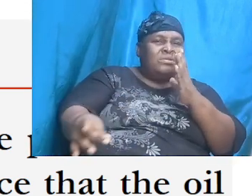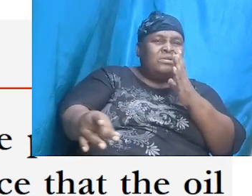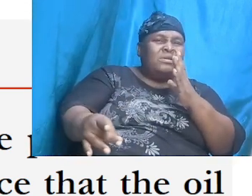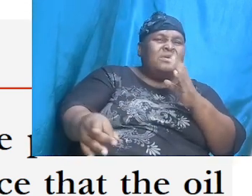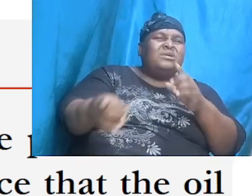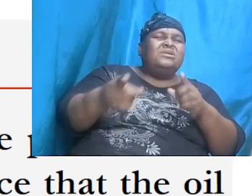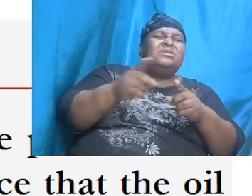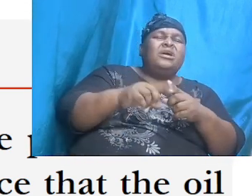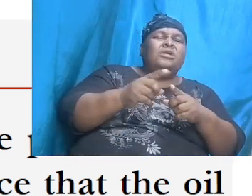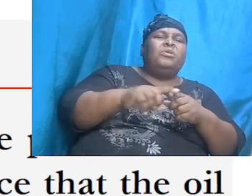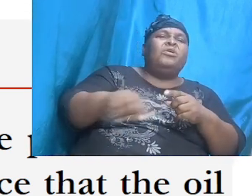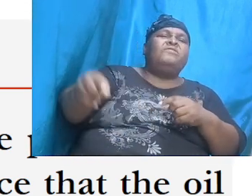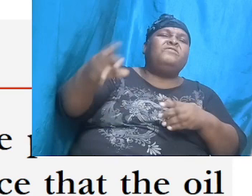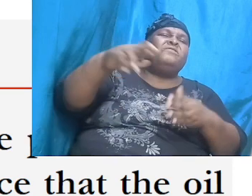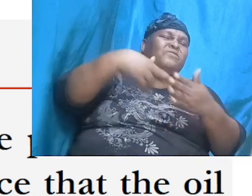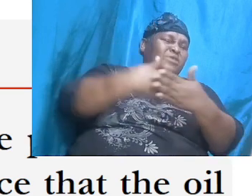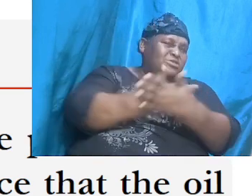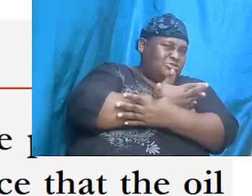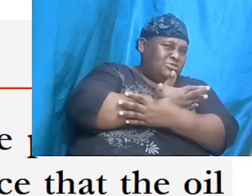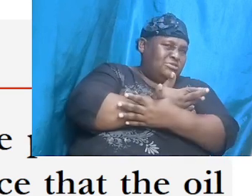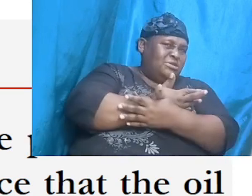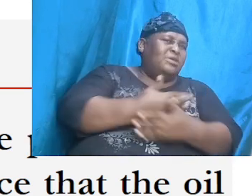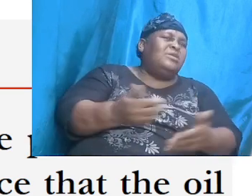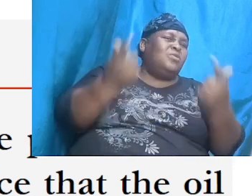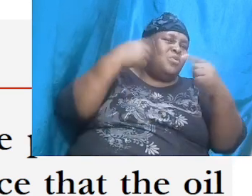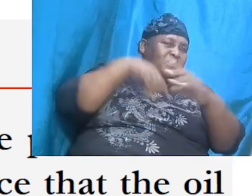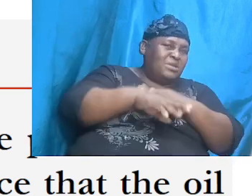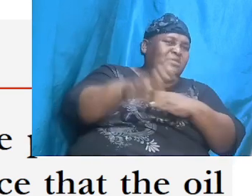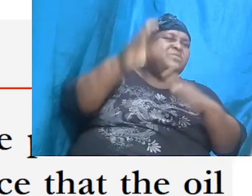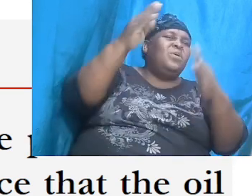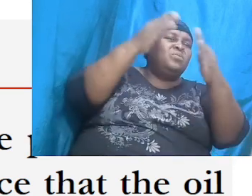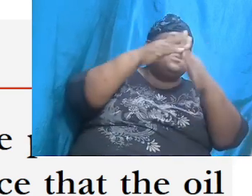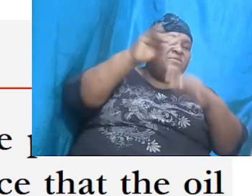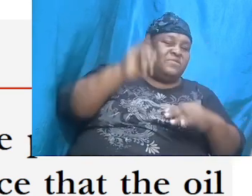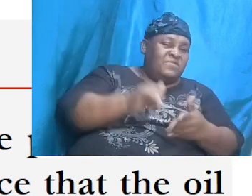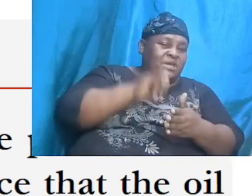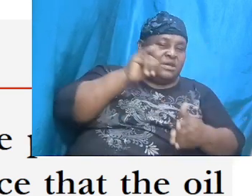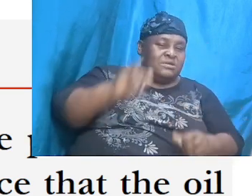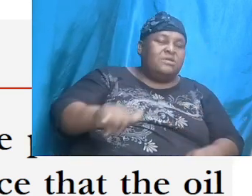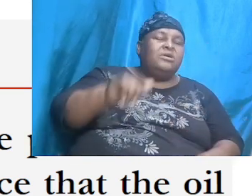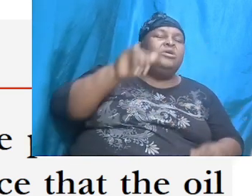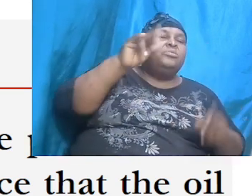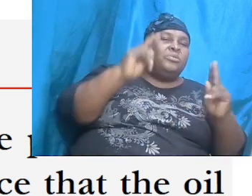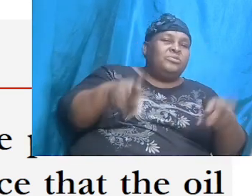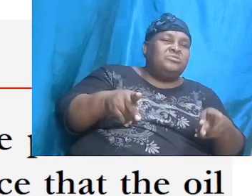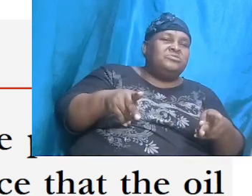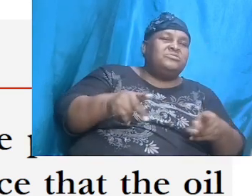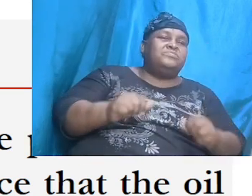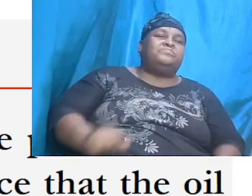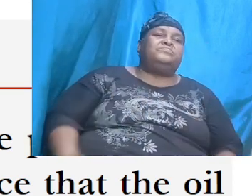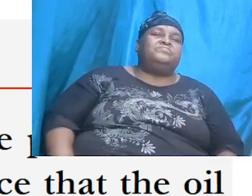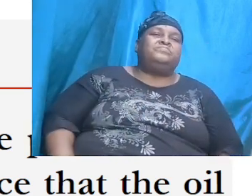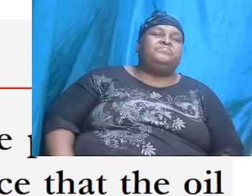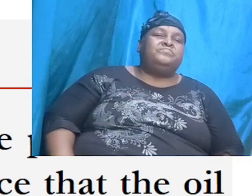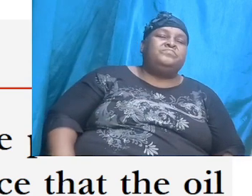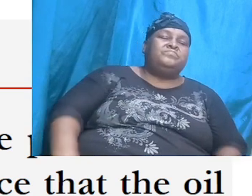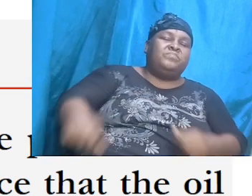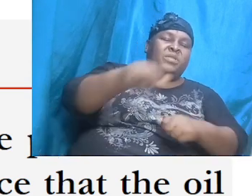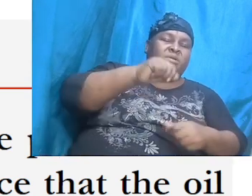the house of that person. So that was the first thing that came to mind. Secondly, the anointing oil in the case